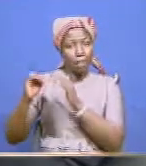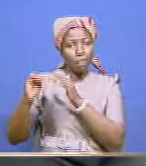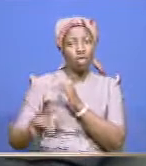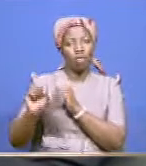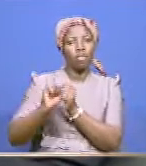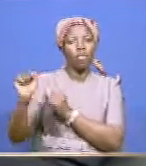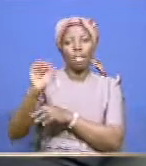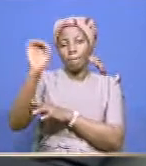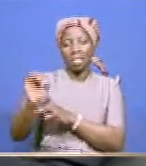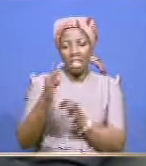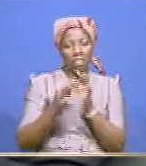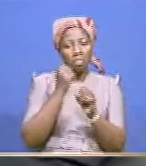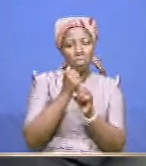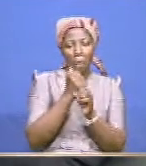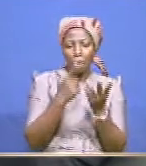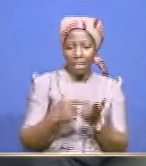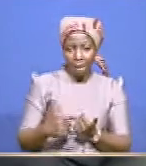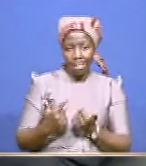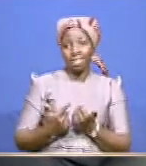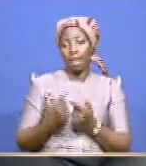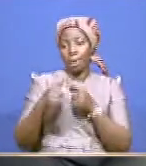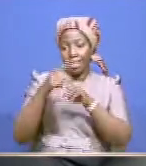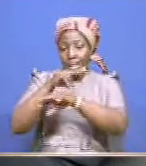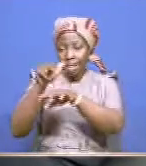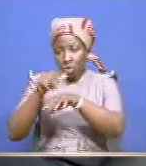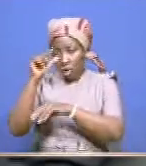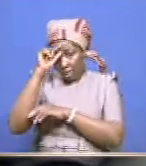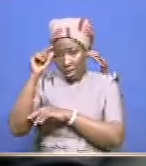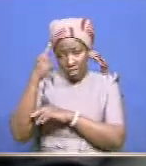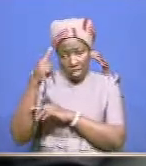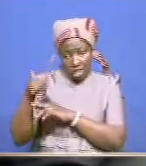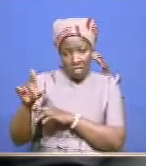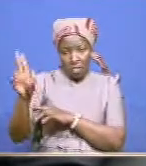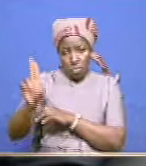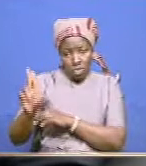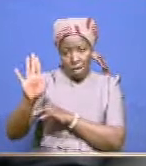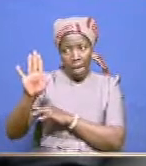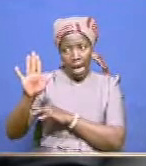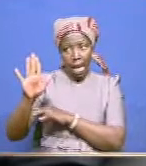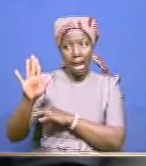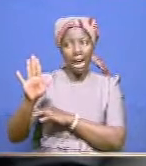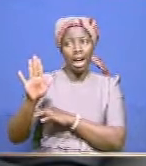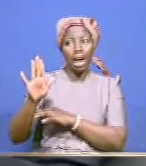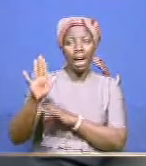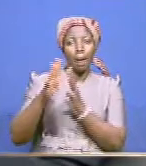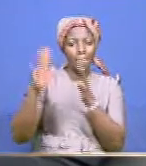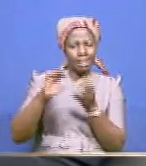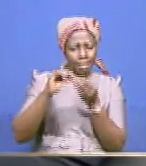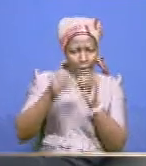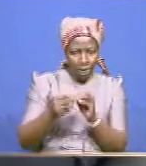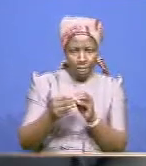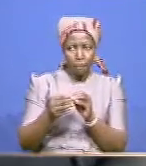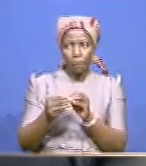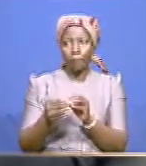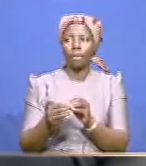if you compute. And therefore, for the national government to have used its tyranny of numbers, yes, and the